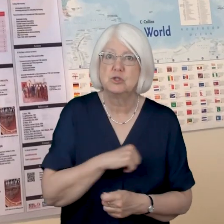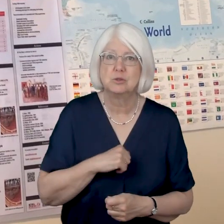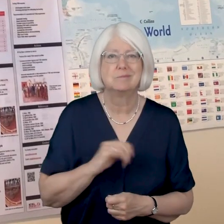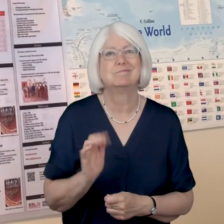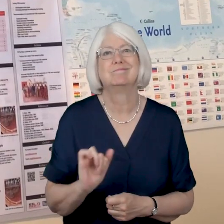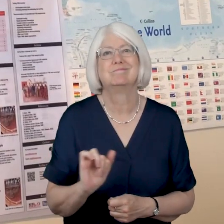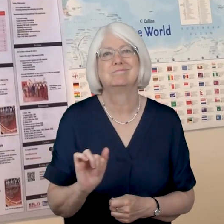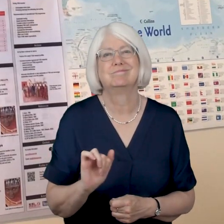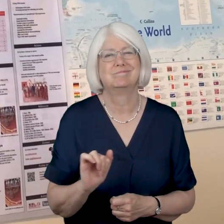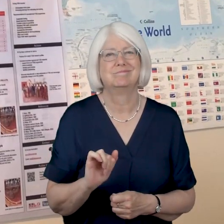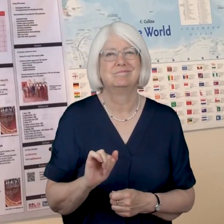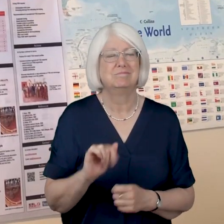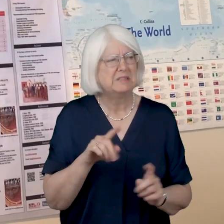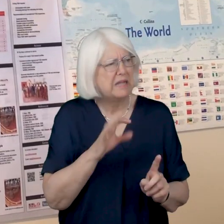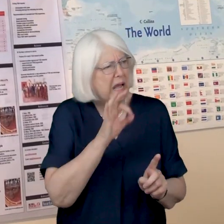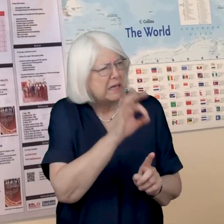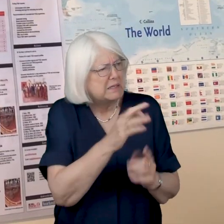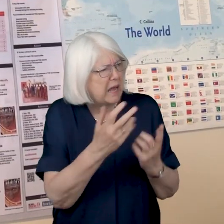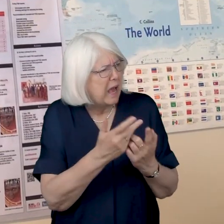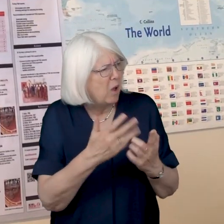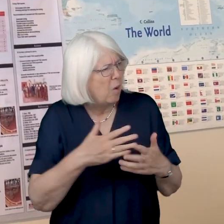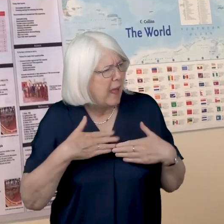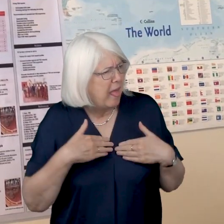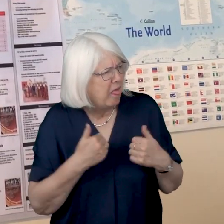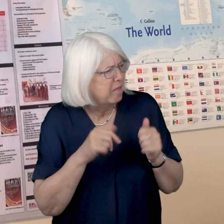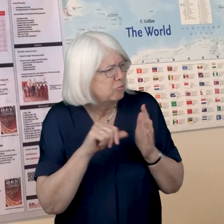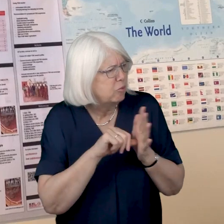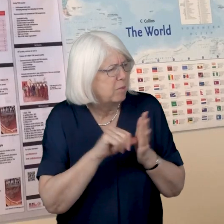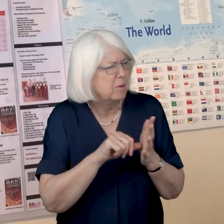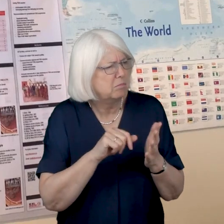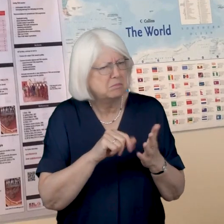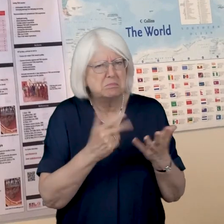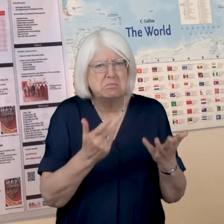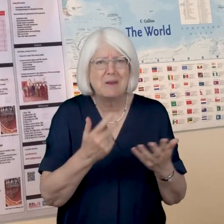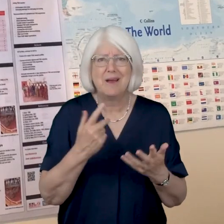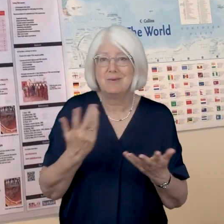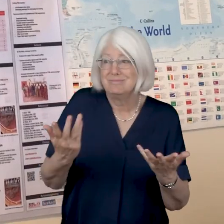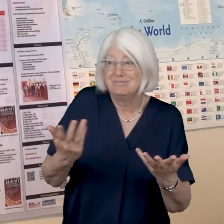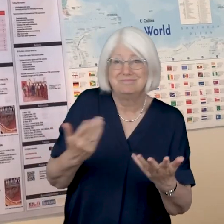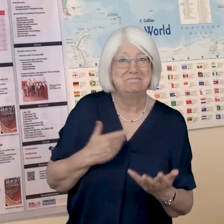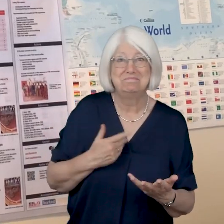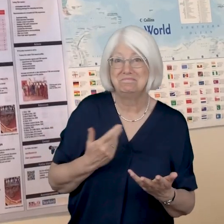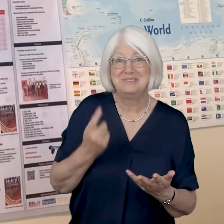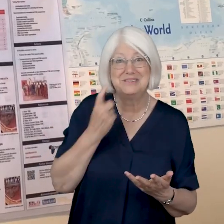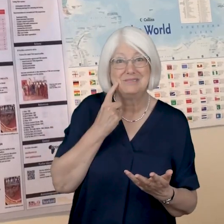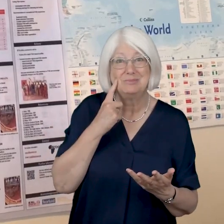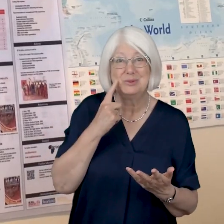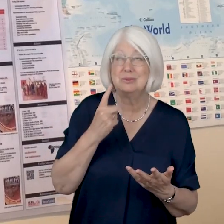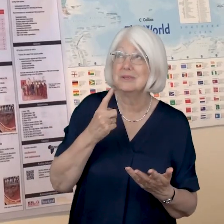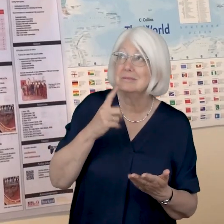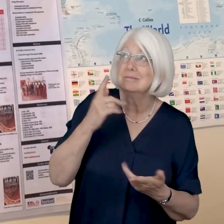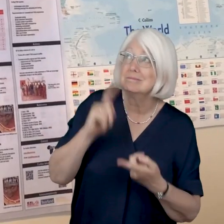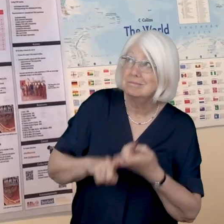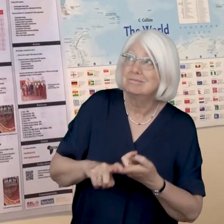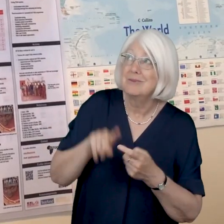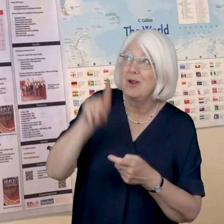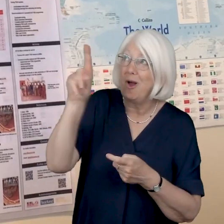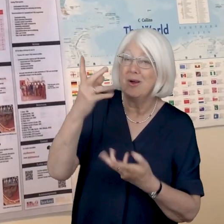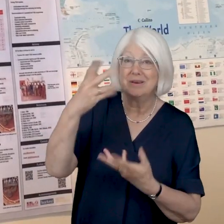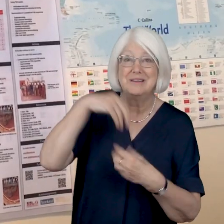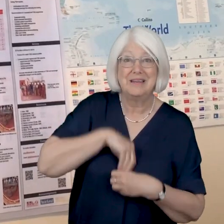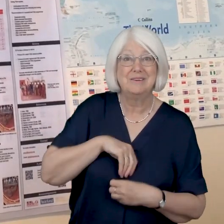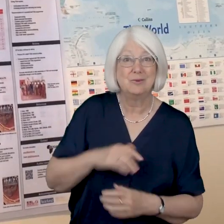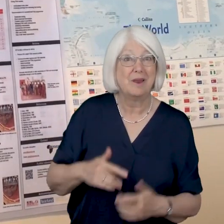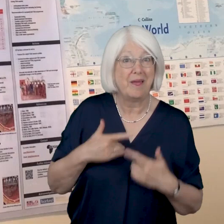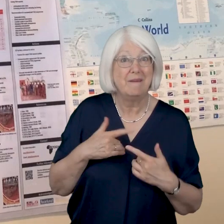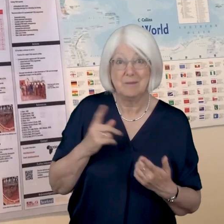after he asked me how I managed with my health issues. I said, it's really very simple, you just commit to God coming into your life, and